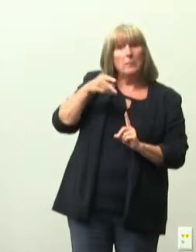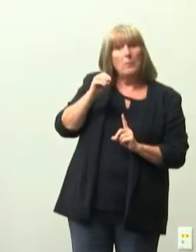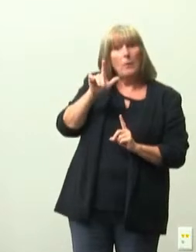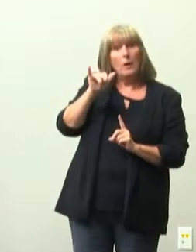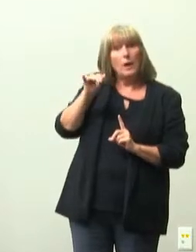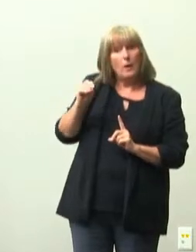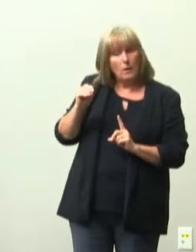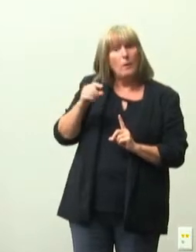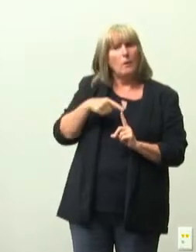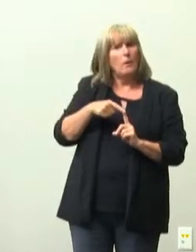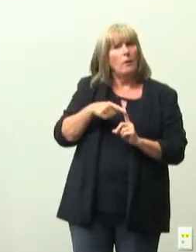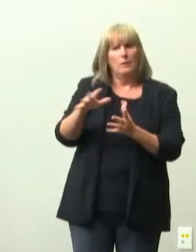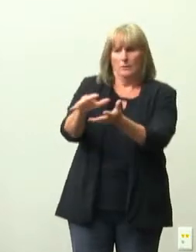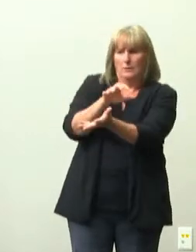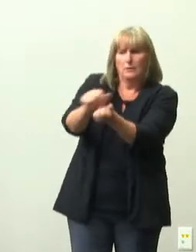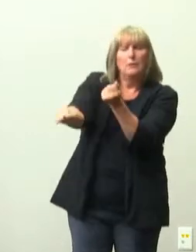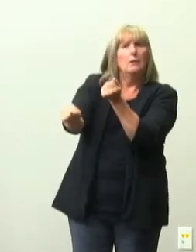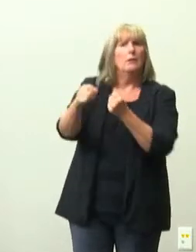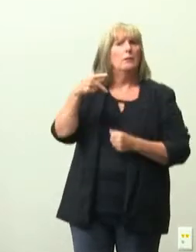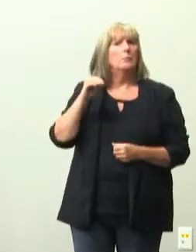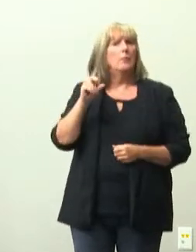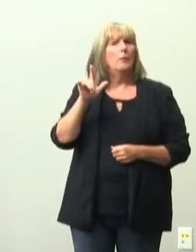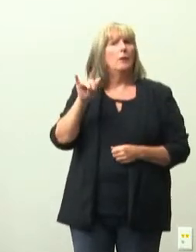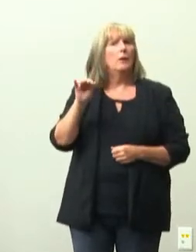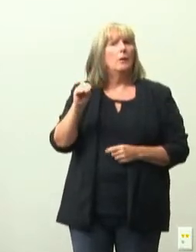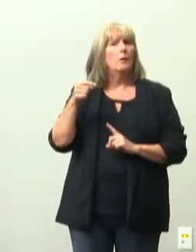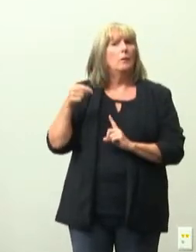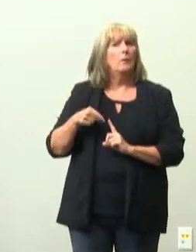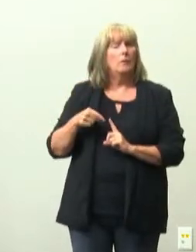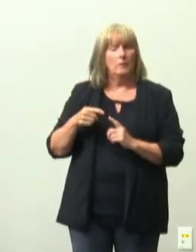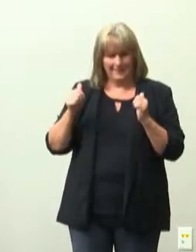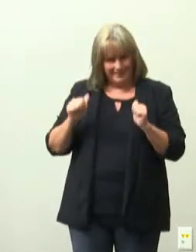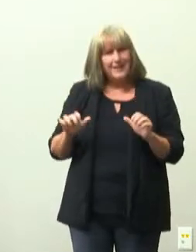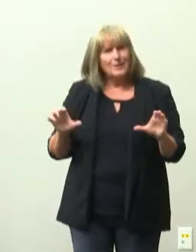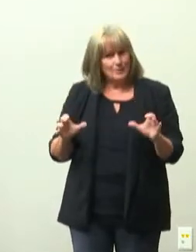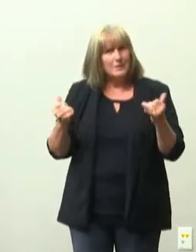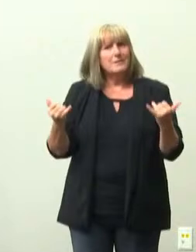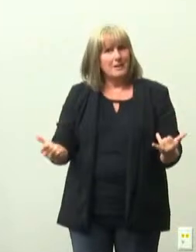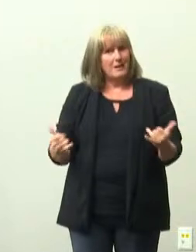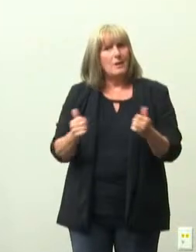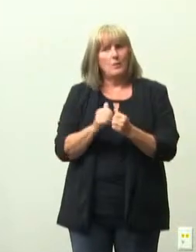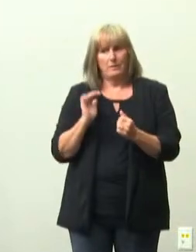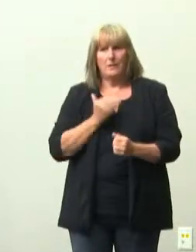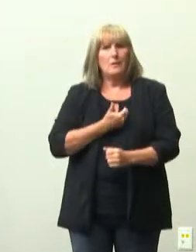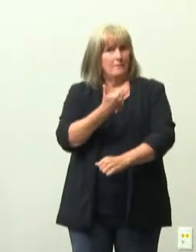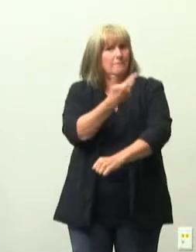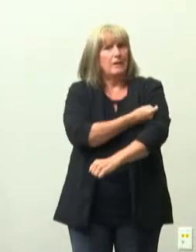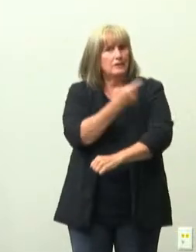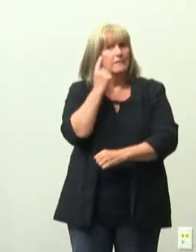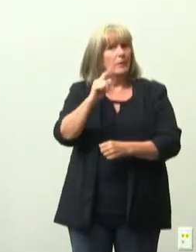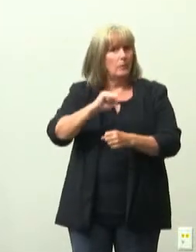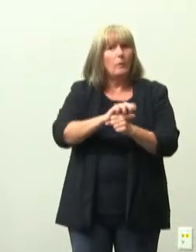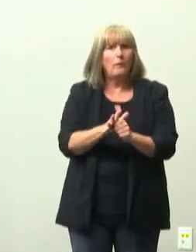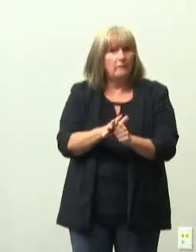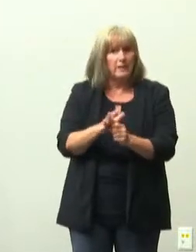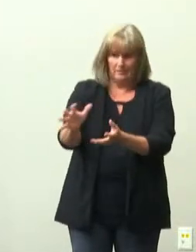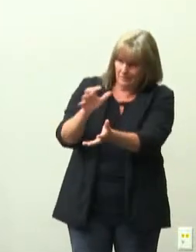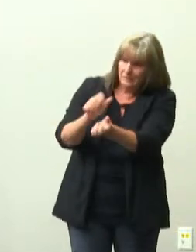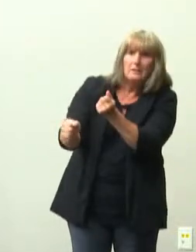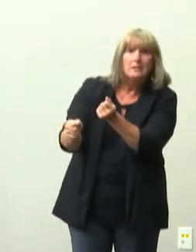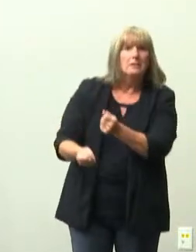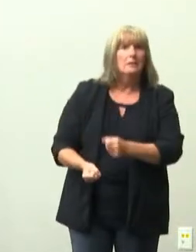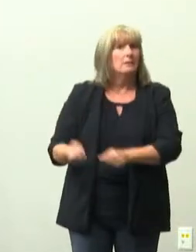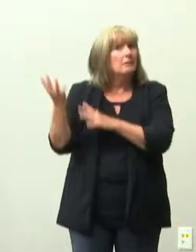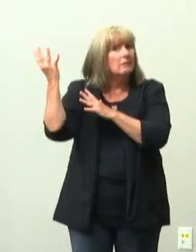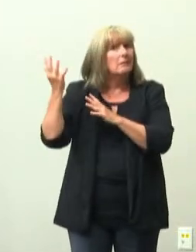it eradicated polio. That's what we can do with the vaccination for COVID. By taking it,